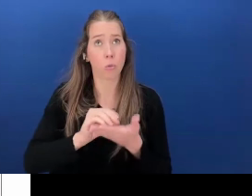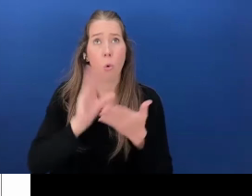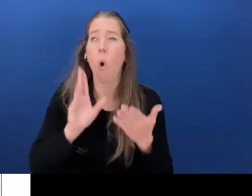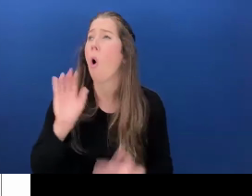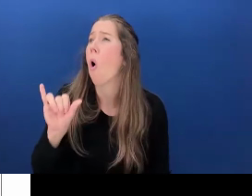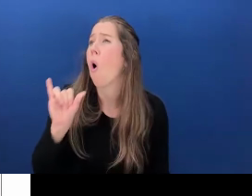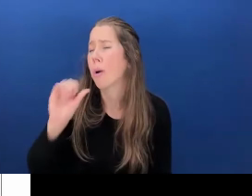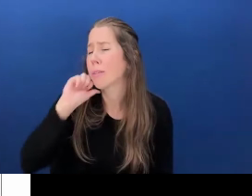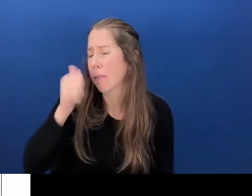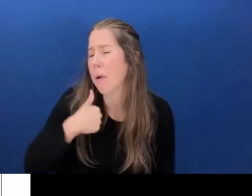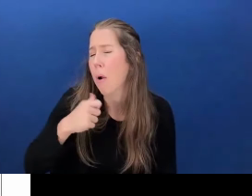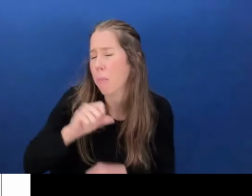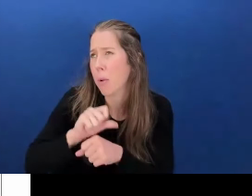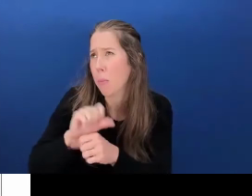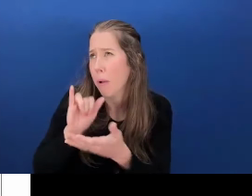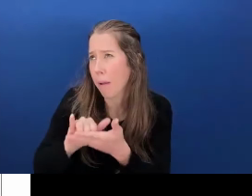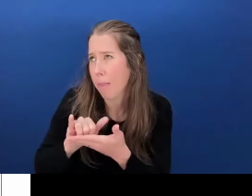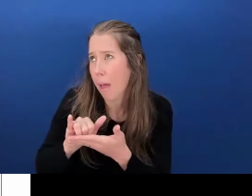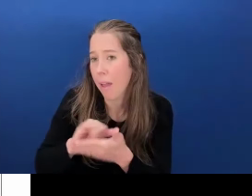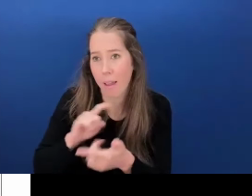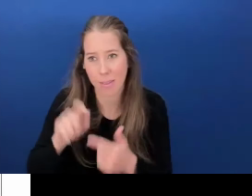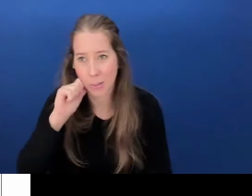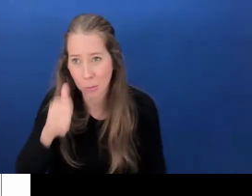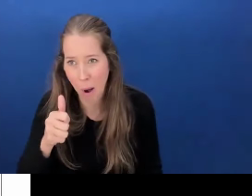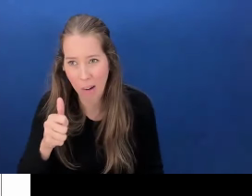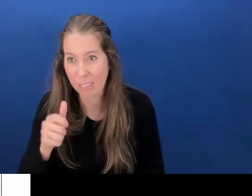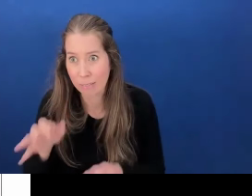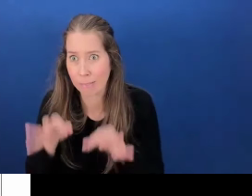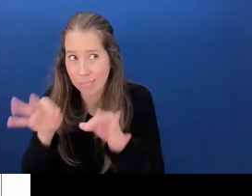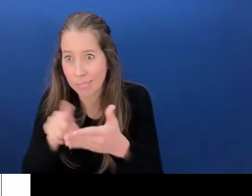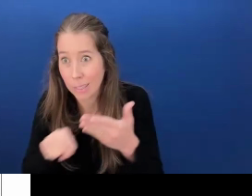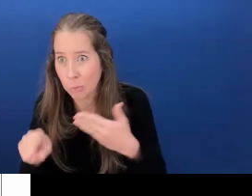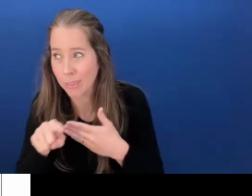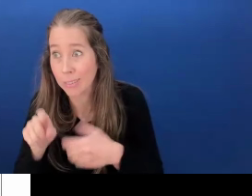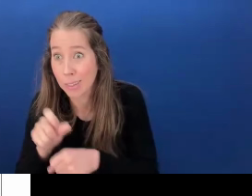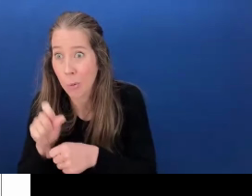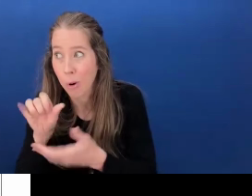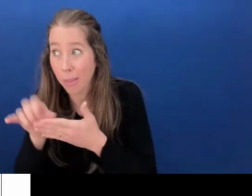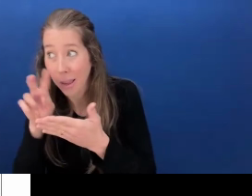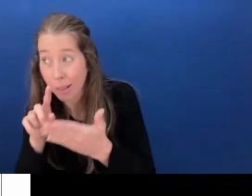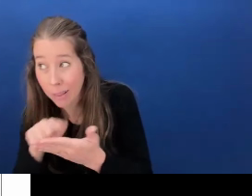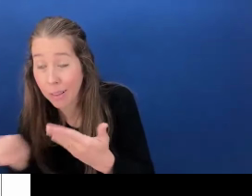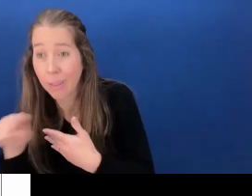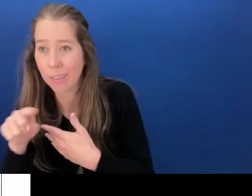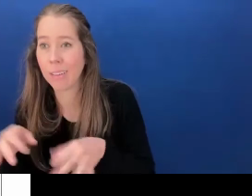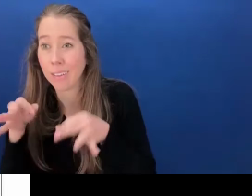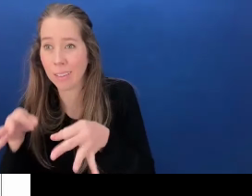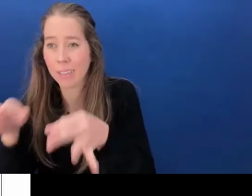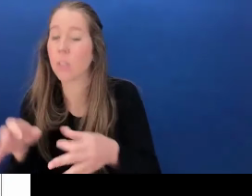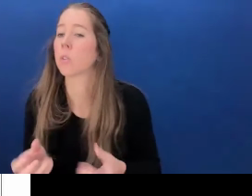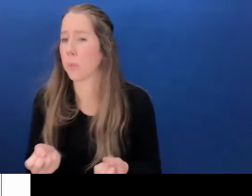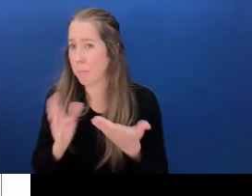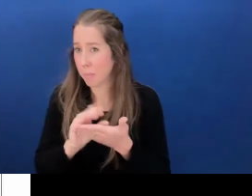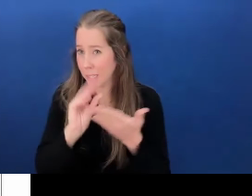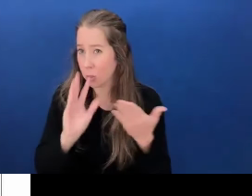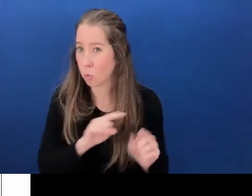work on it tomorrow. I'll work on it tomorrow. And then tomorrow becomes next week. And then next week, just it goes on and on. So for a lot of these students who